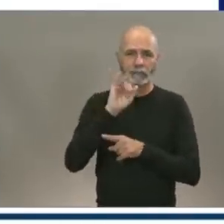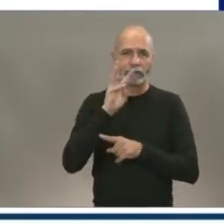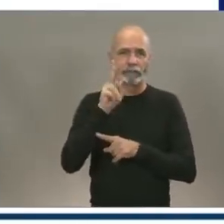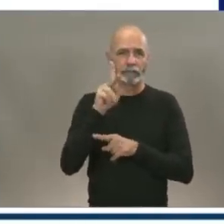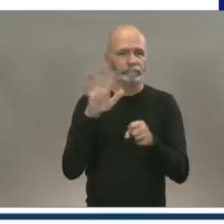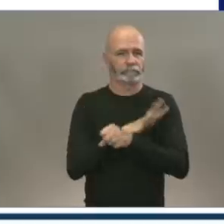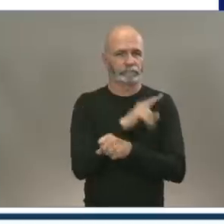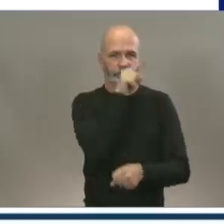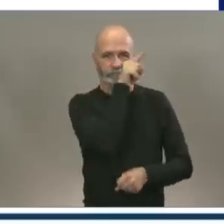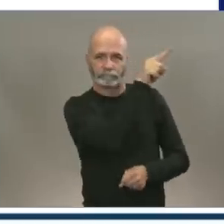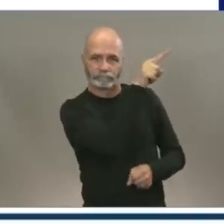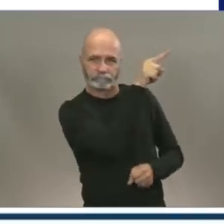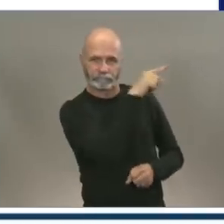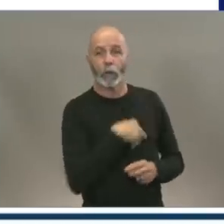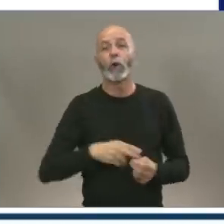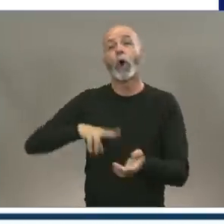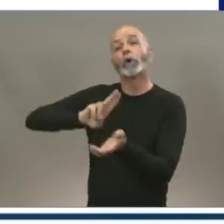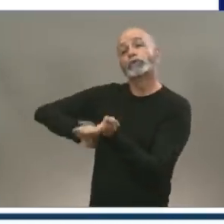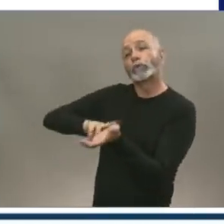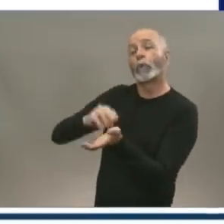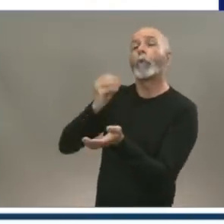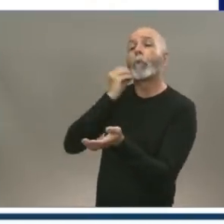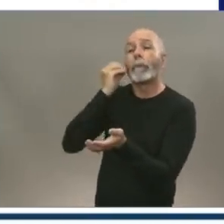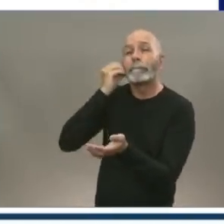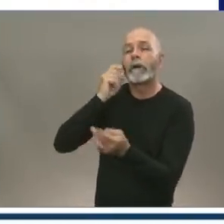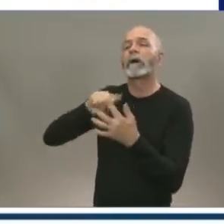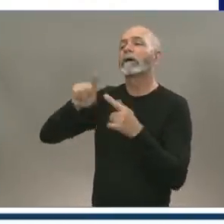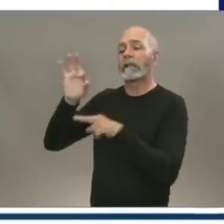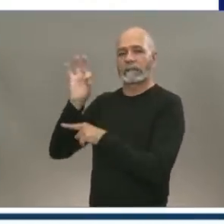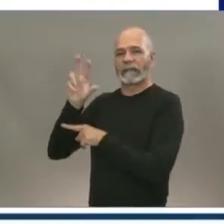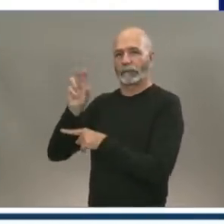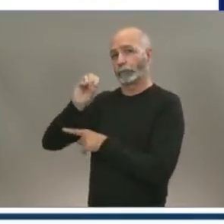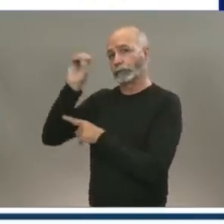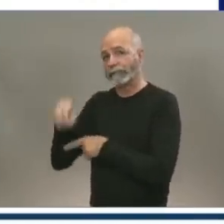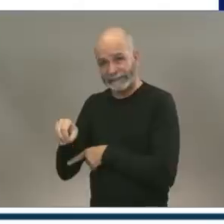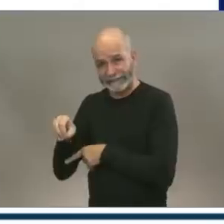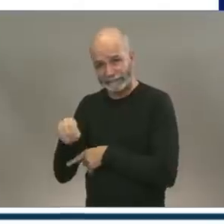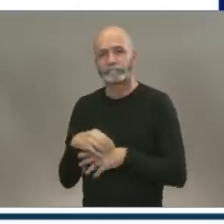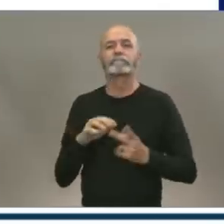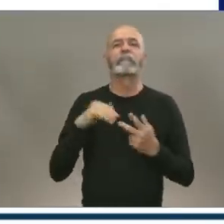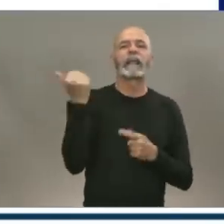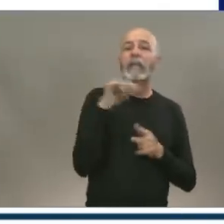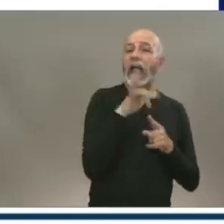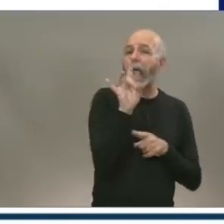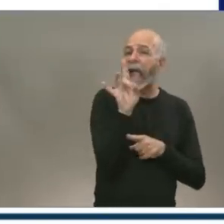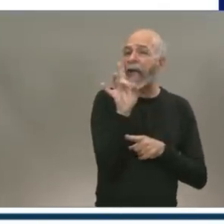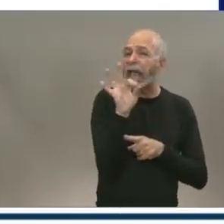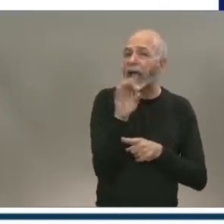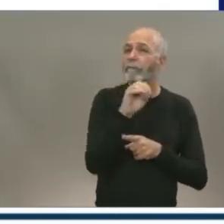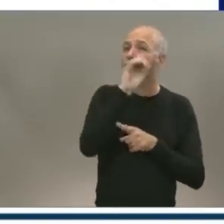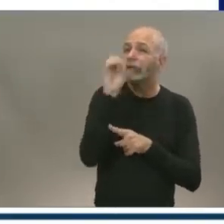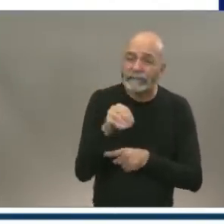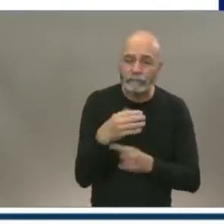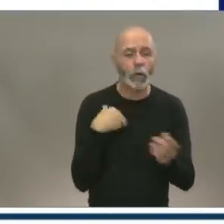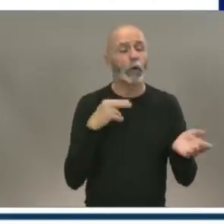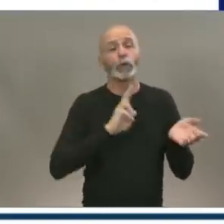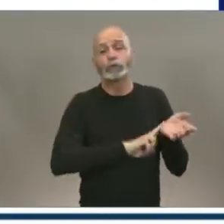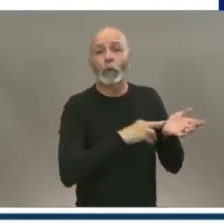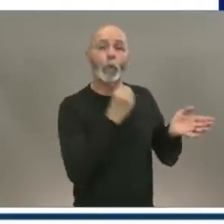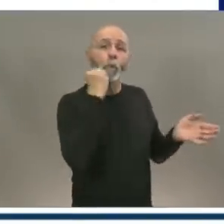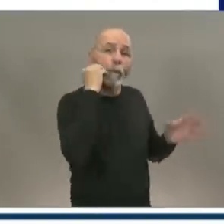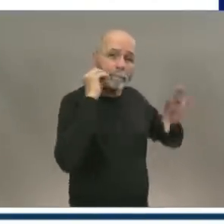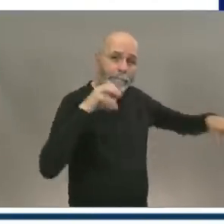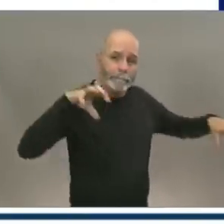care staff, 89% of, and this will all be in the release, 89% of home care workers, and 97% of